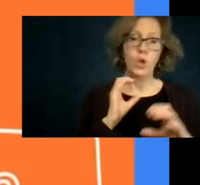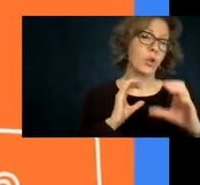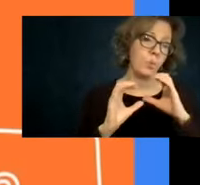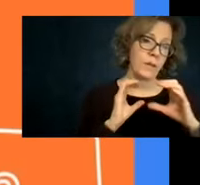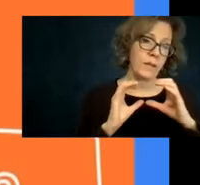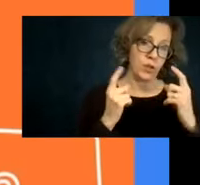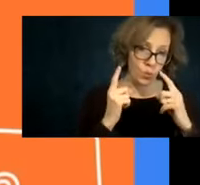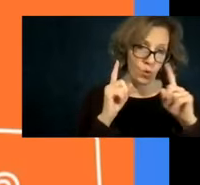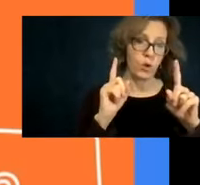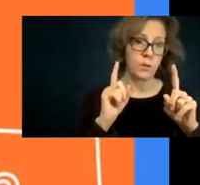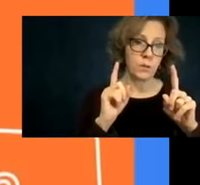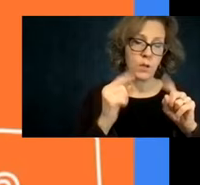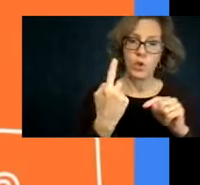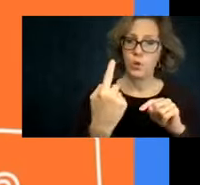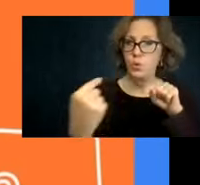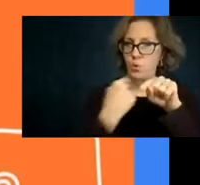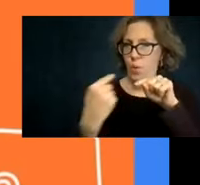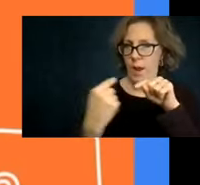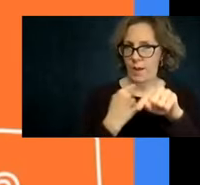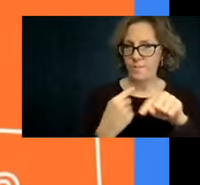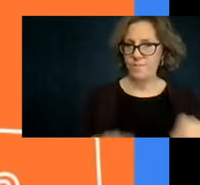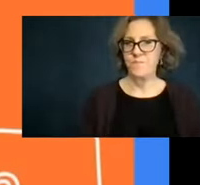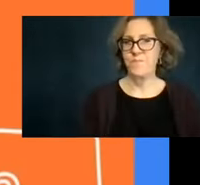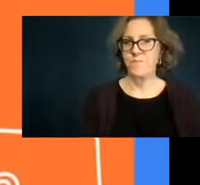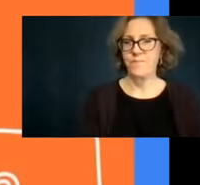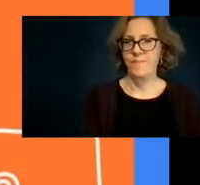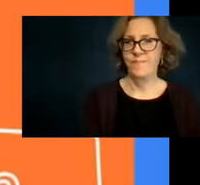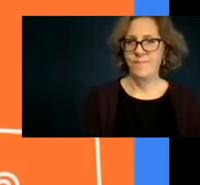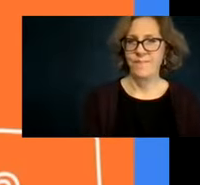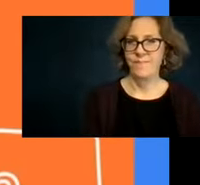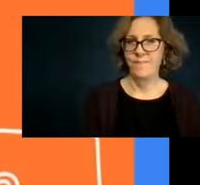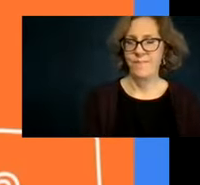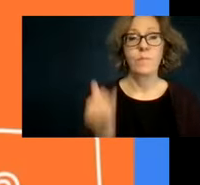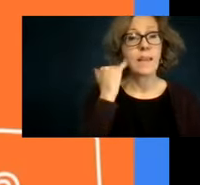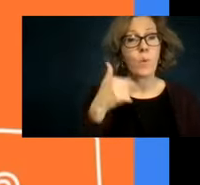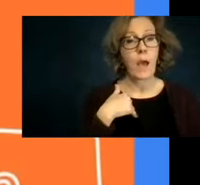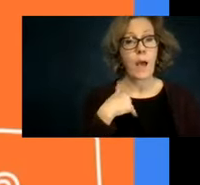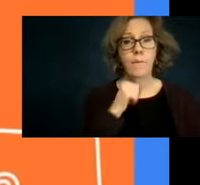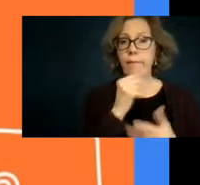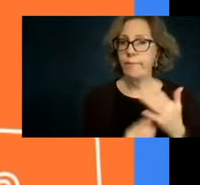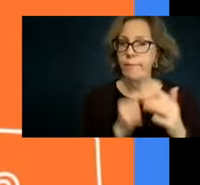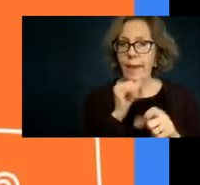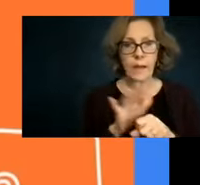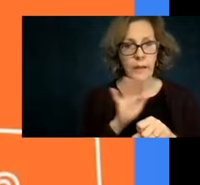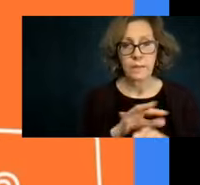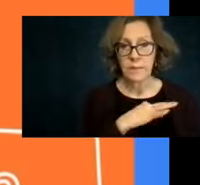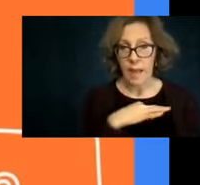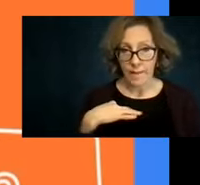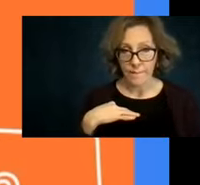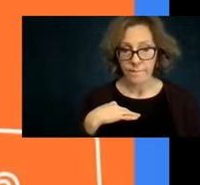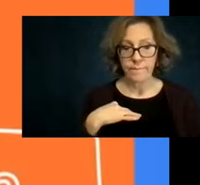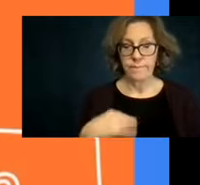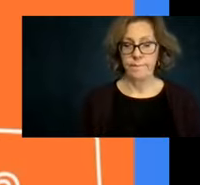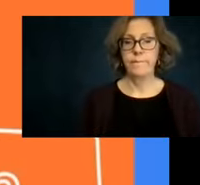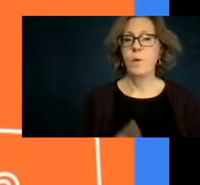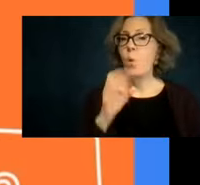both directions. And whether you have lack of staff or lack of